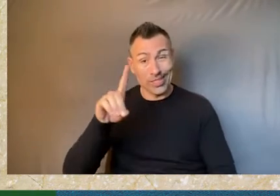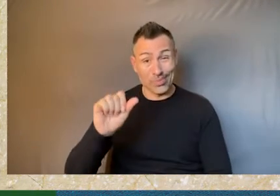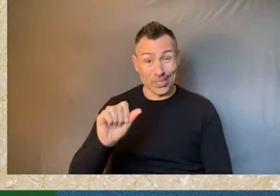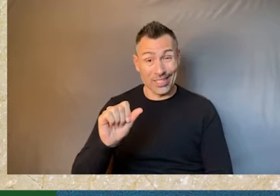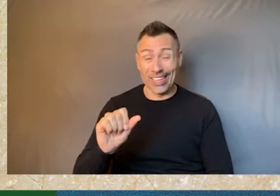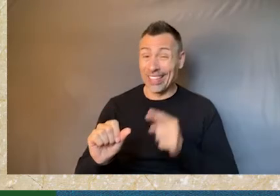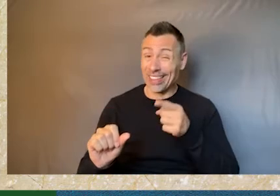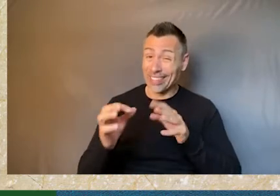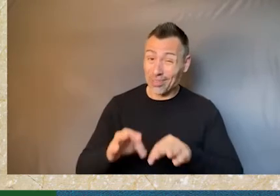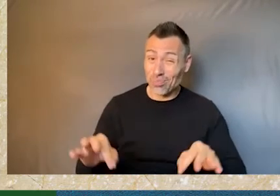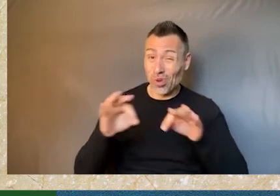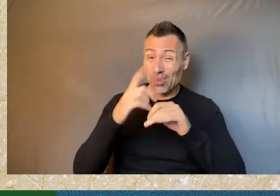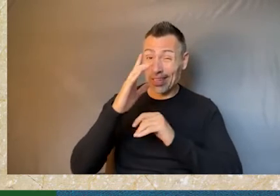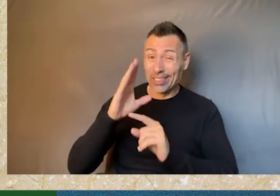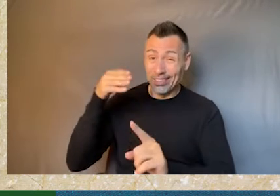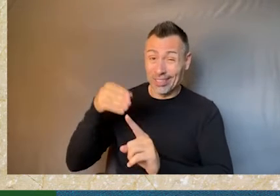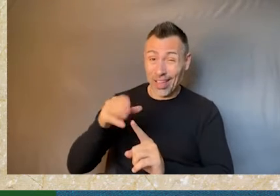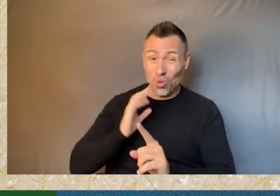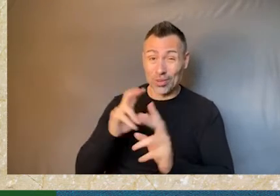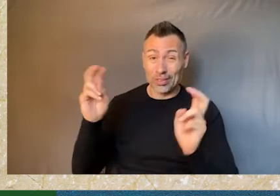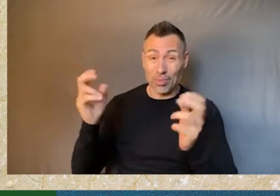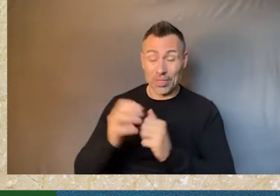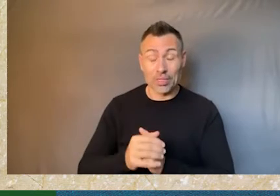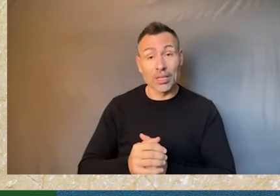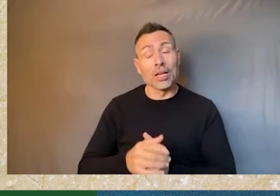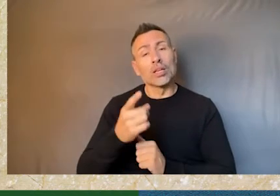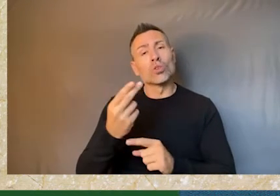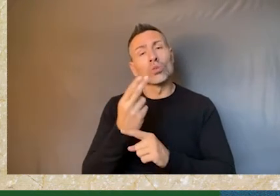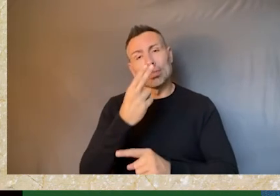the topic of our discussion today, but he does it with humor.